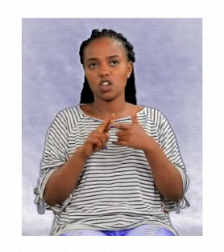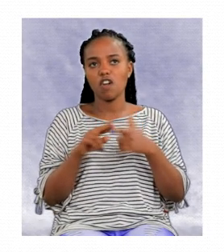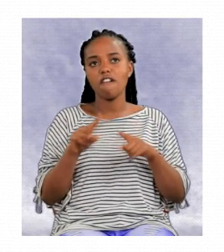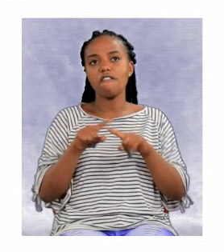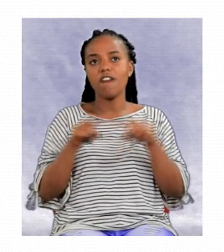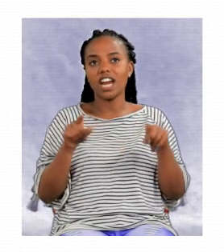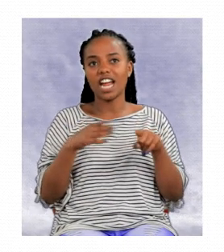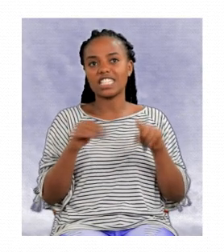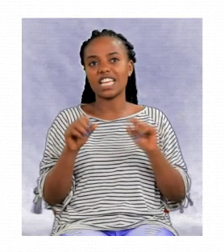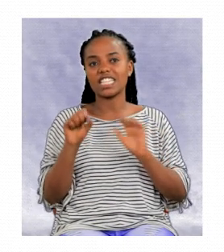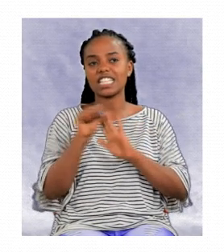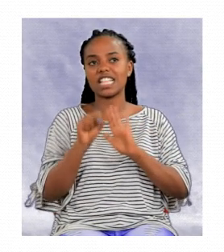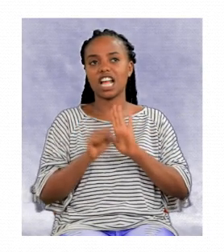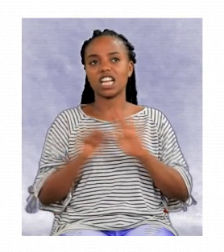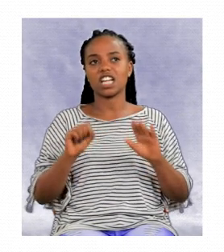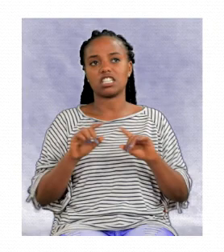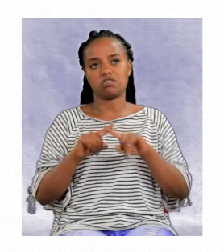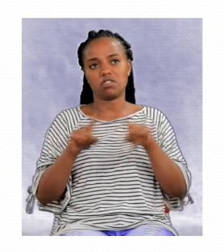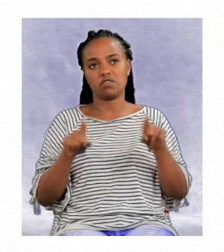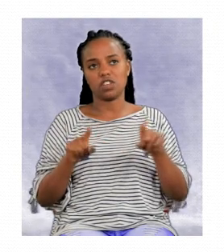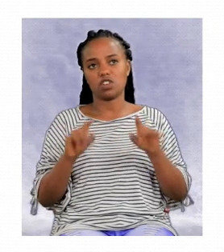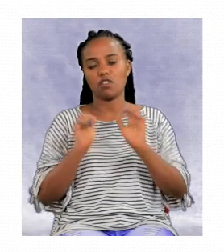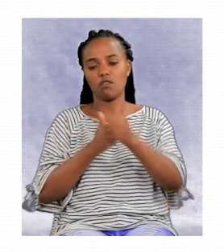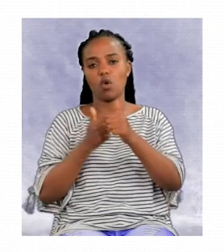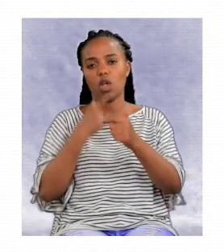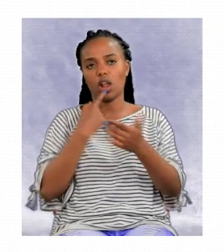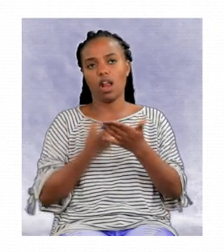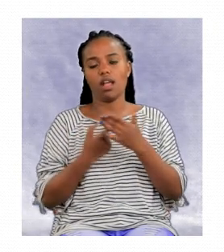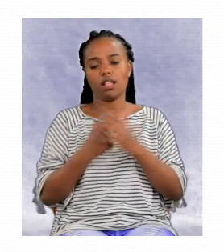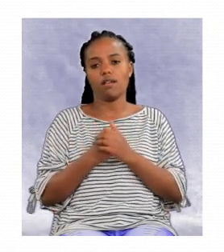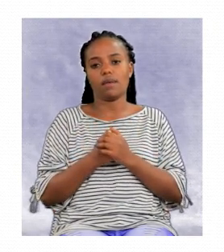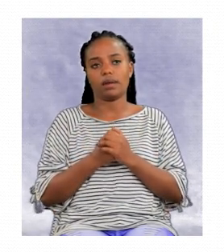variance and standard deviation for the following set of data.